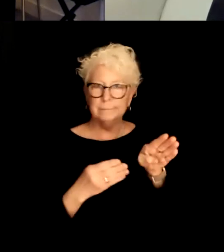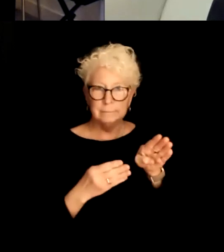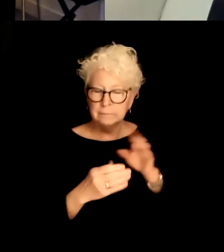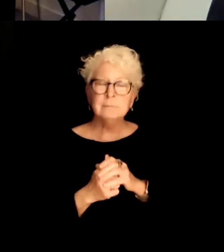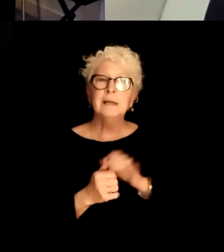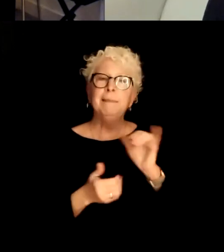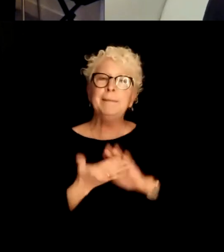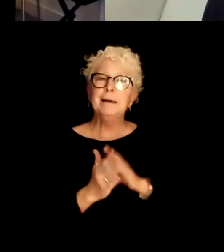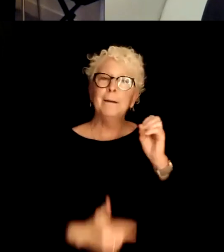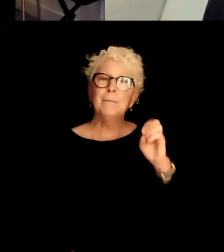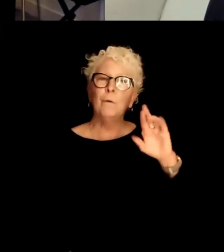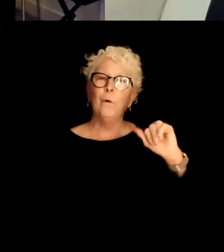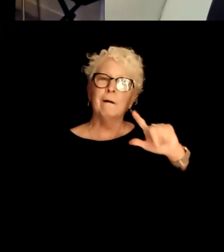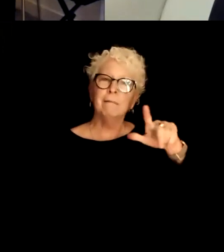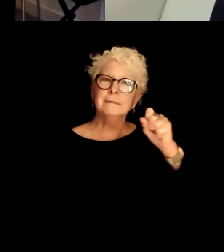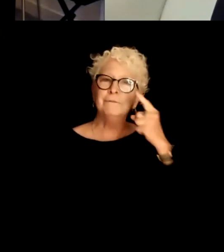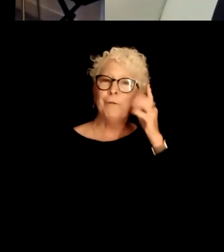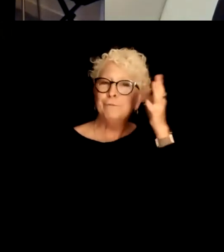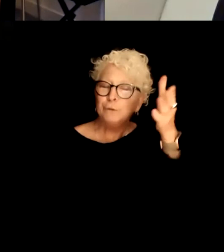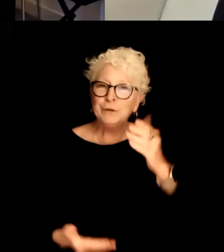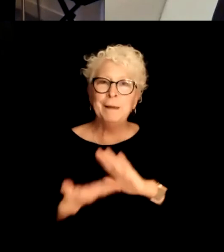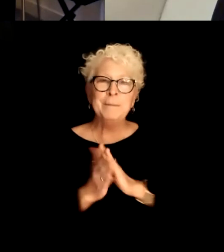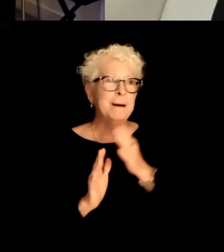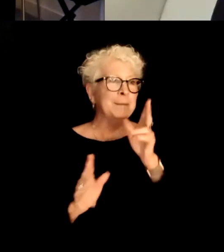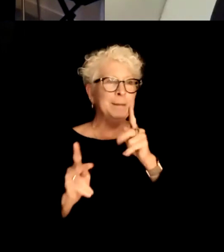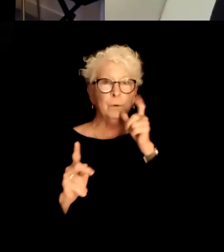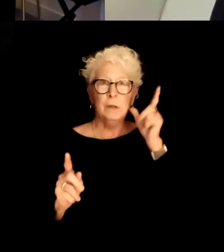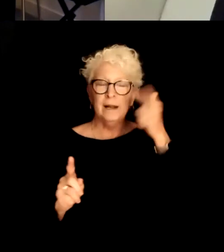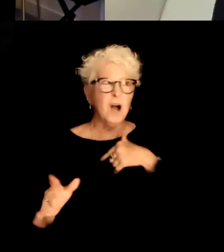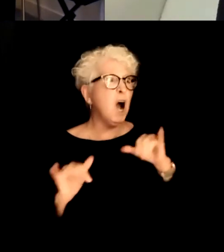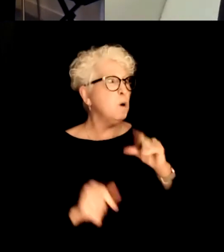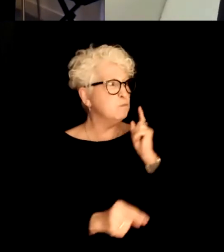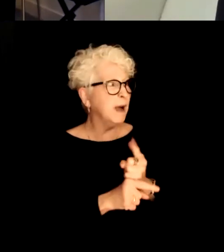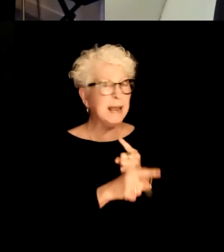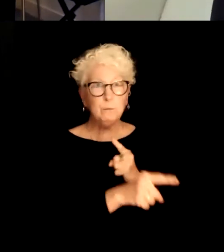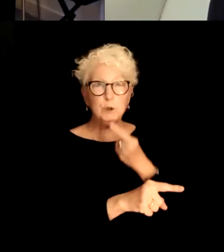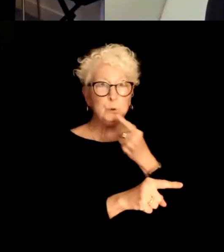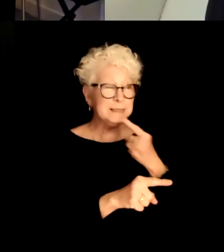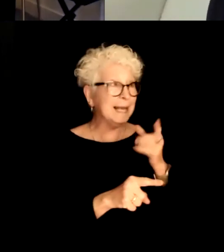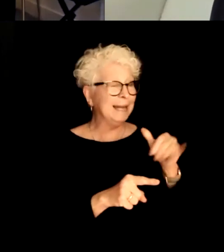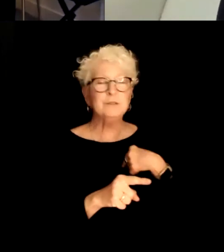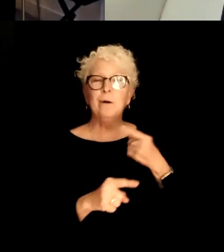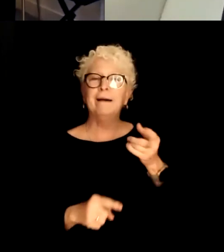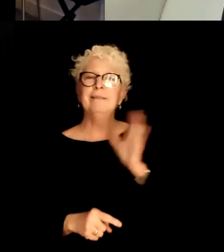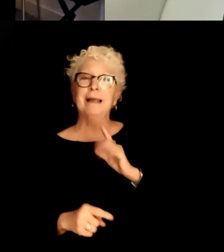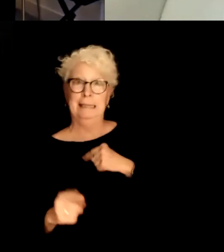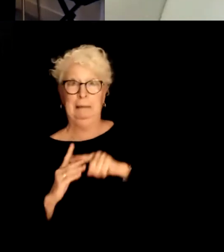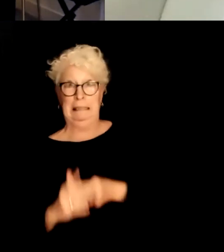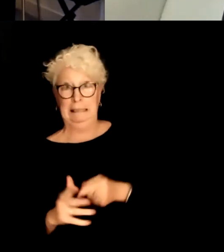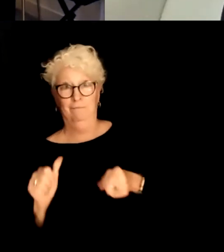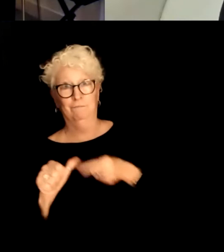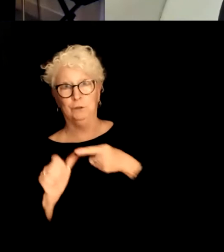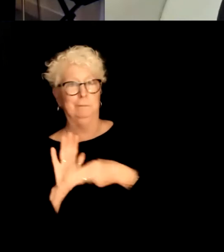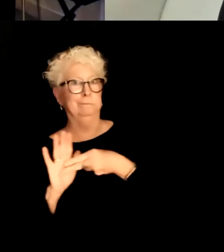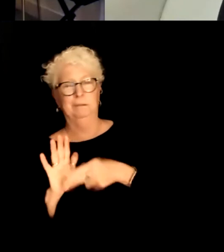right? And so, you know, I've taken sort of saying like, oh, I did a lot of disabled oracle work. Then, you know, when I was saying this thing that like actually is